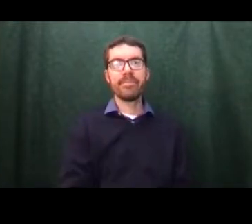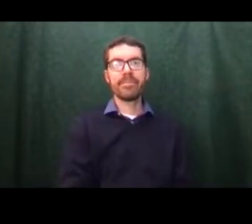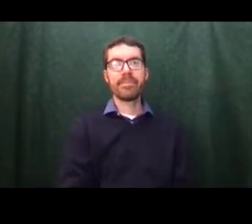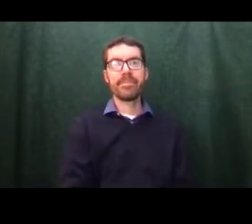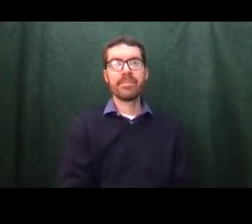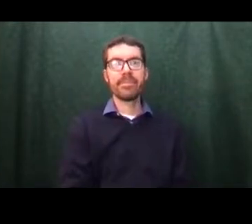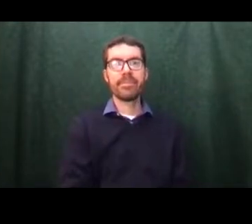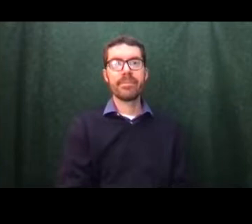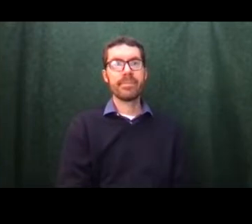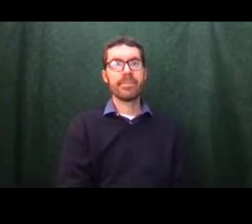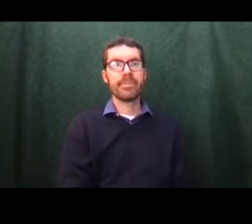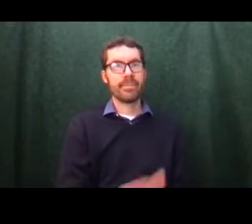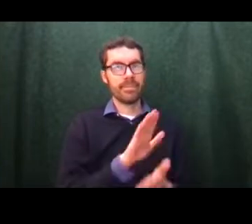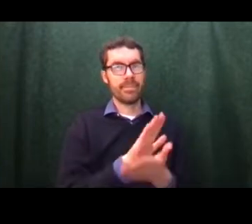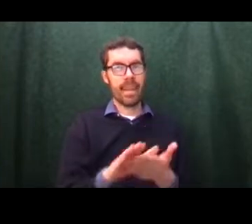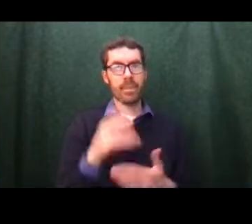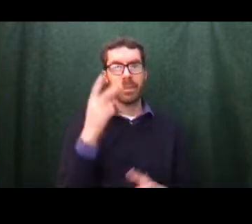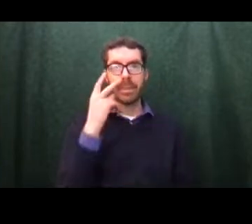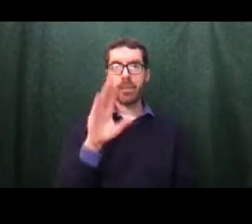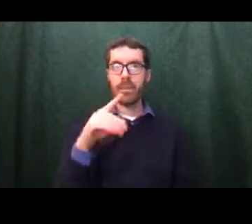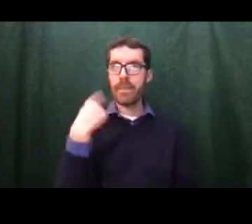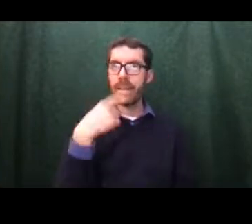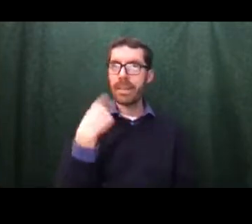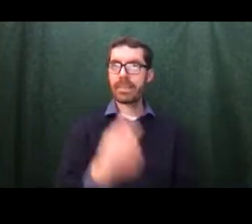It's nice to see faces. Yeah.